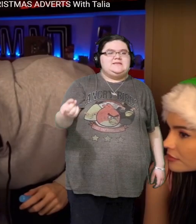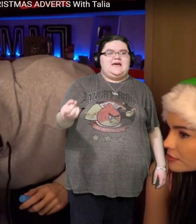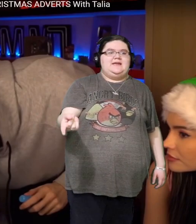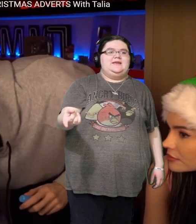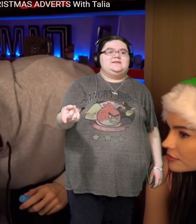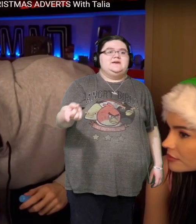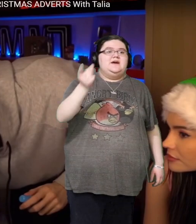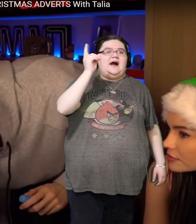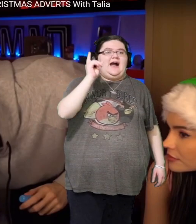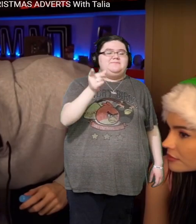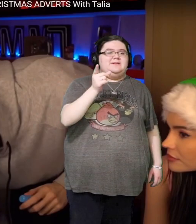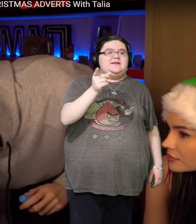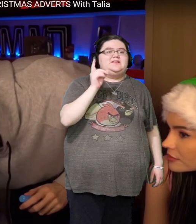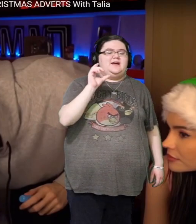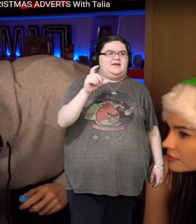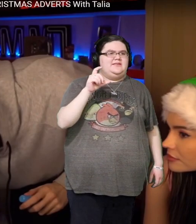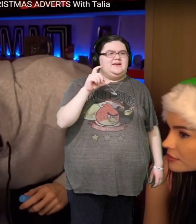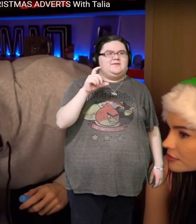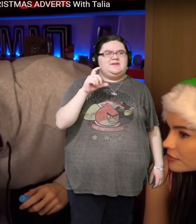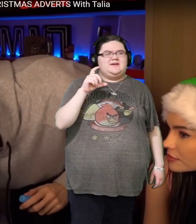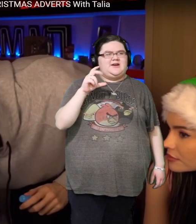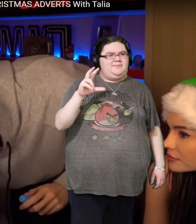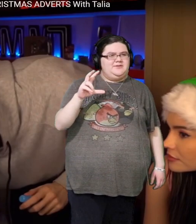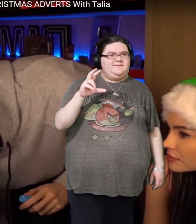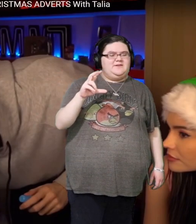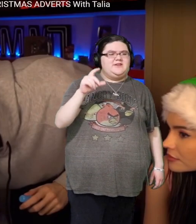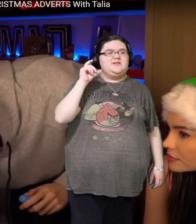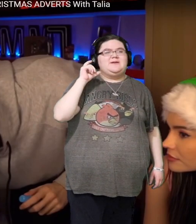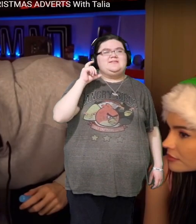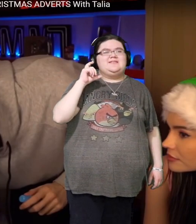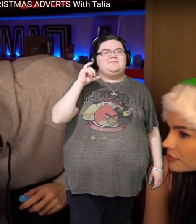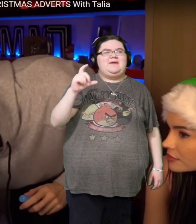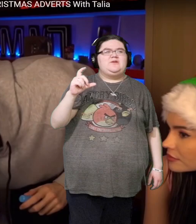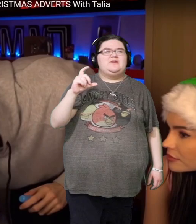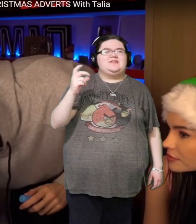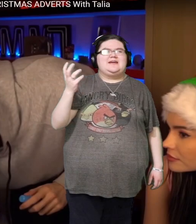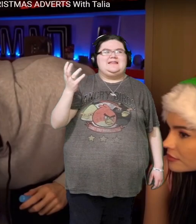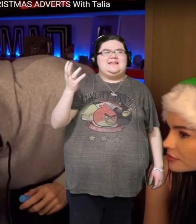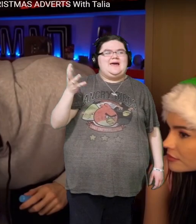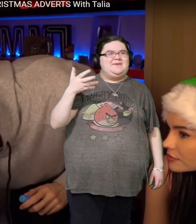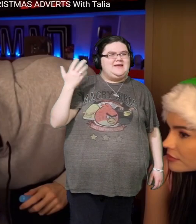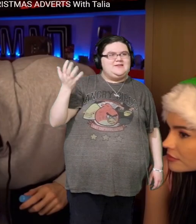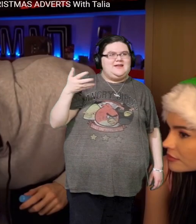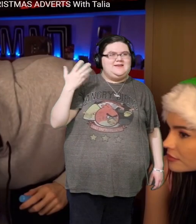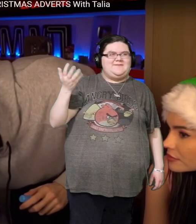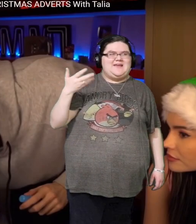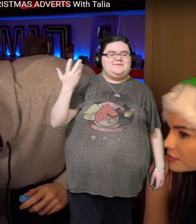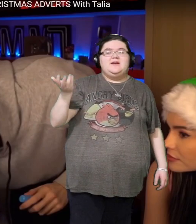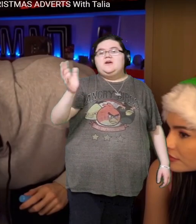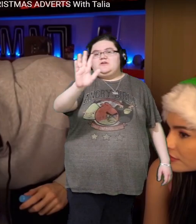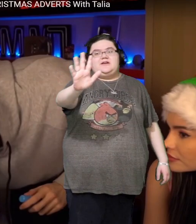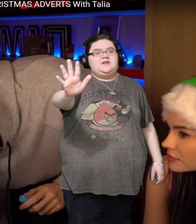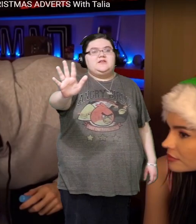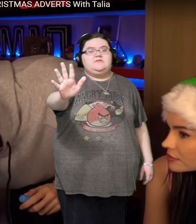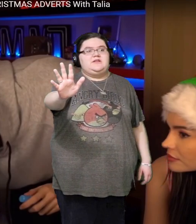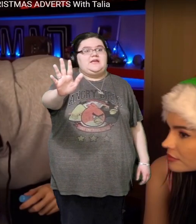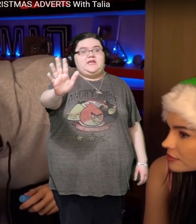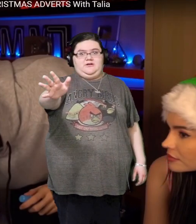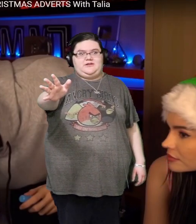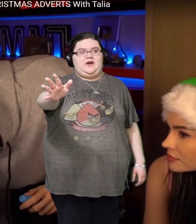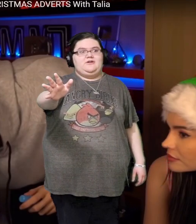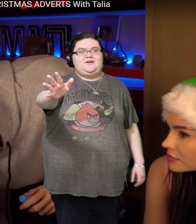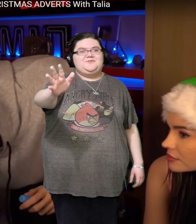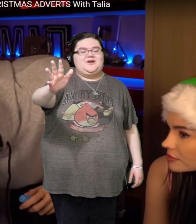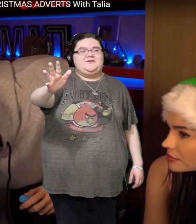my aunt had it. I think it comes in a couple different scents, but I think the main one is like a lemony scent. If I can't, granted, this was